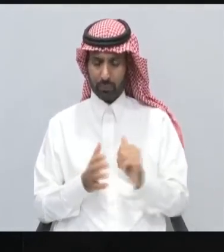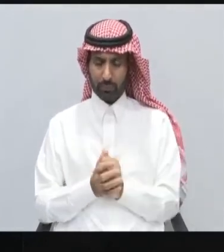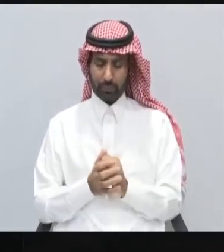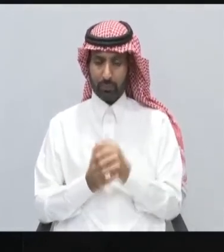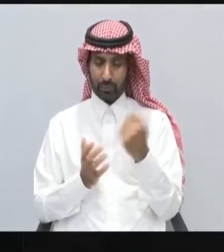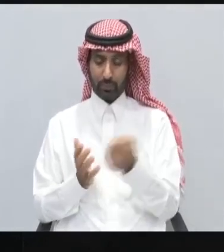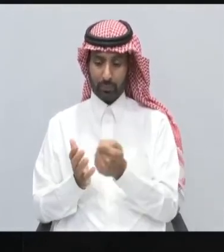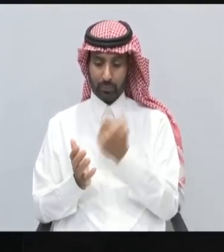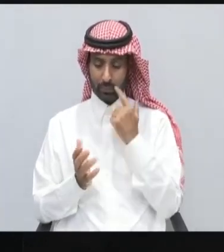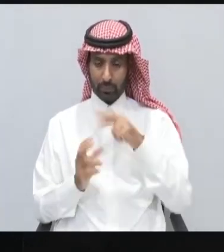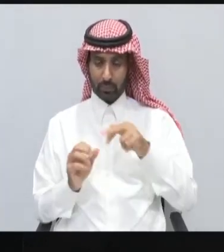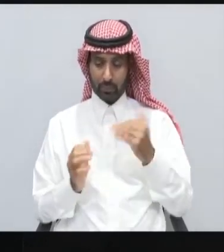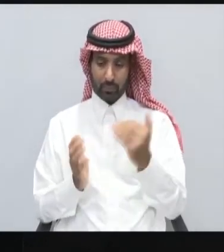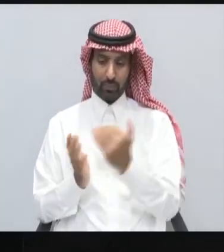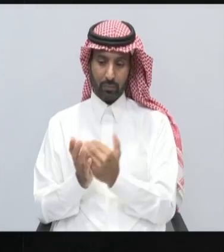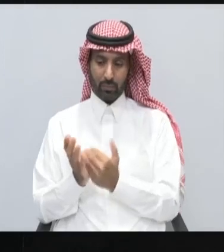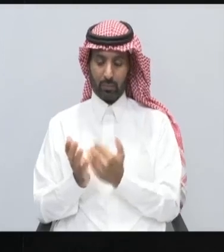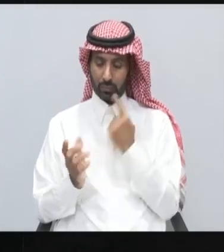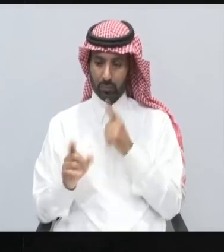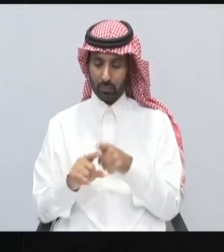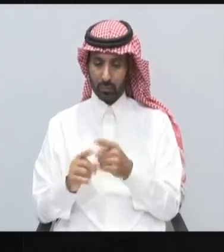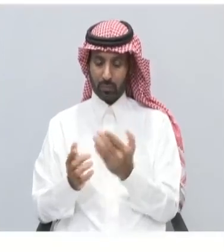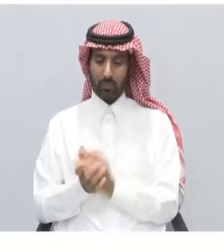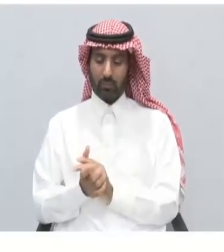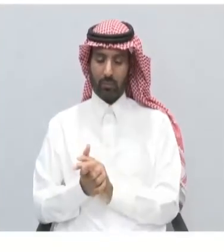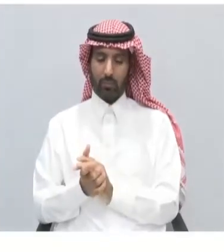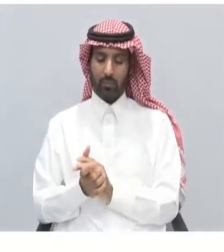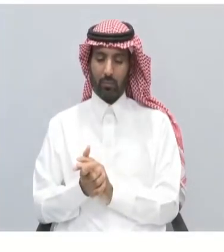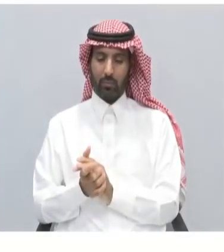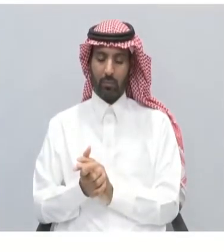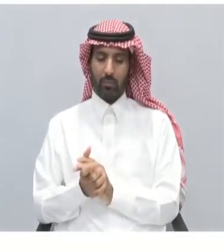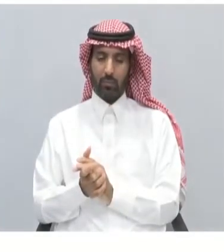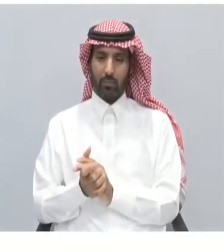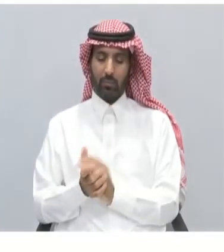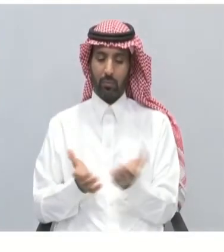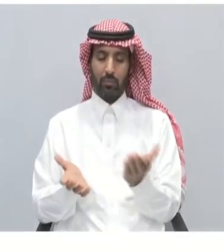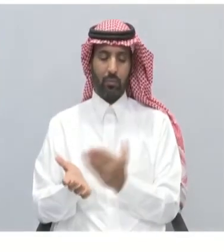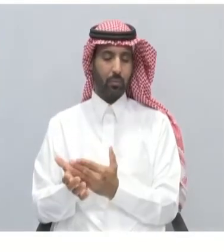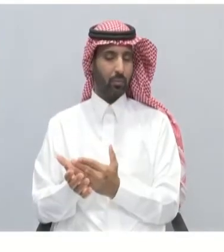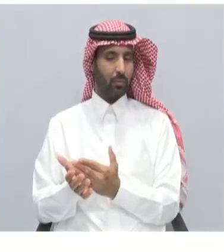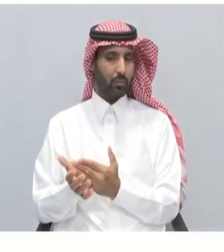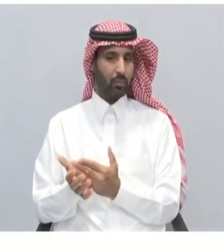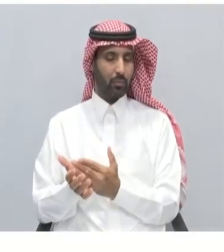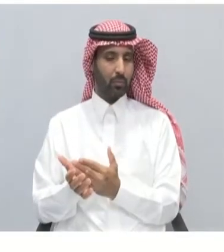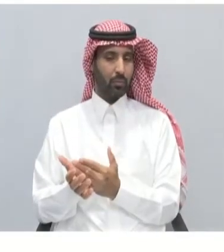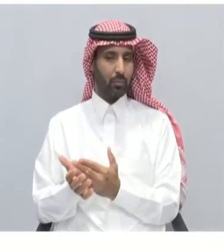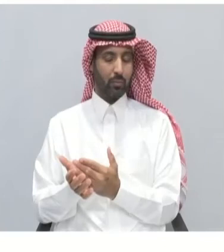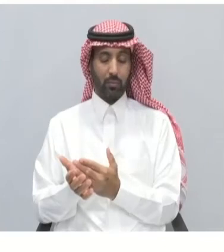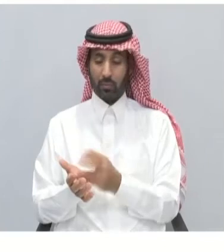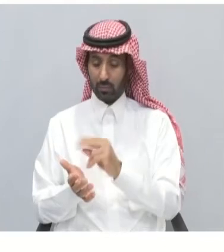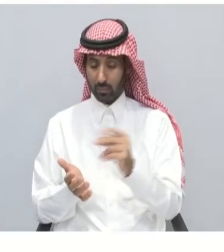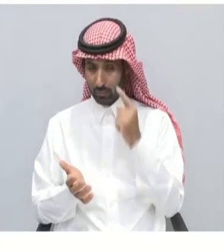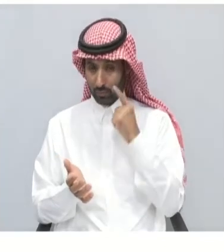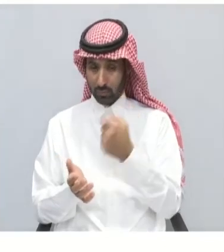report your findings to your class, okay? Here, this is a sample